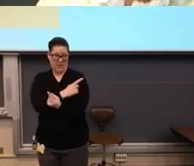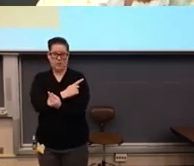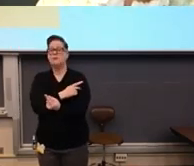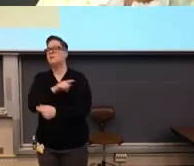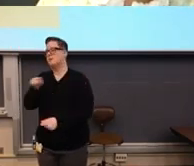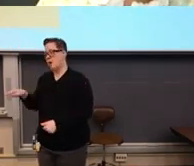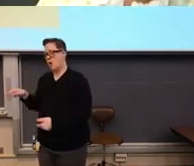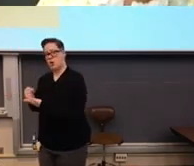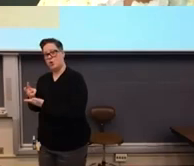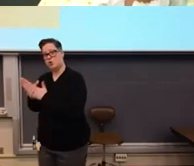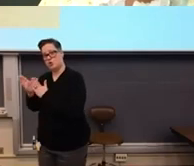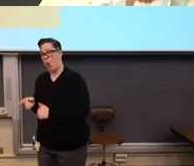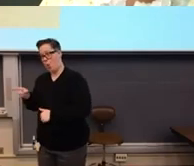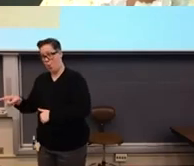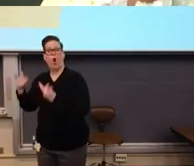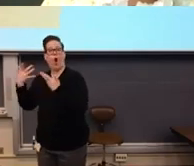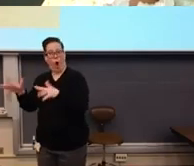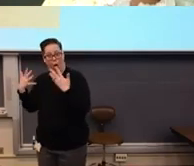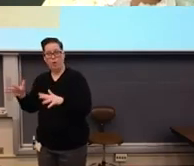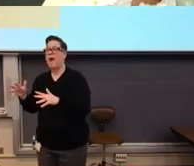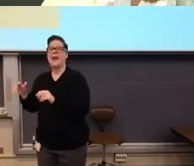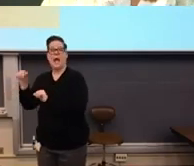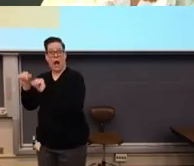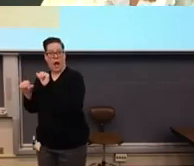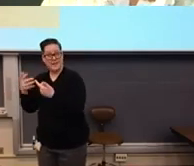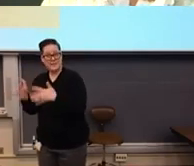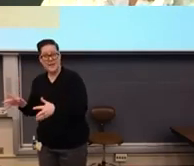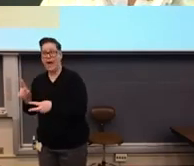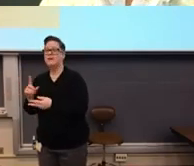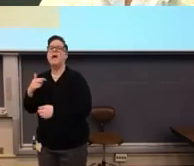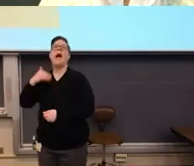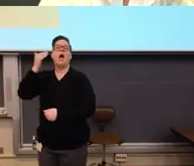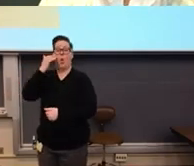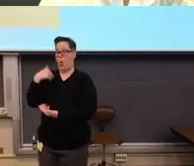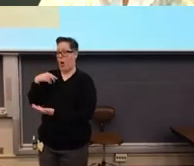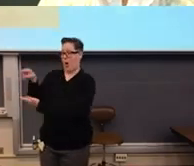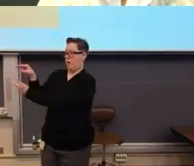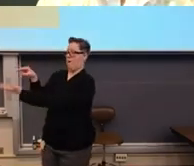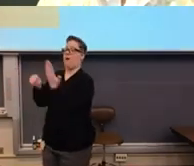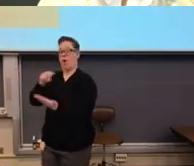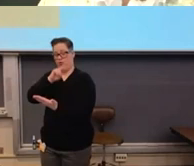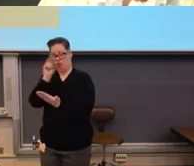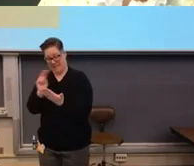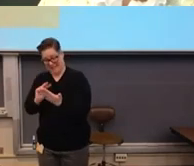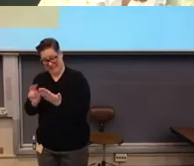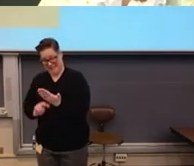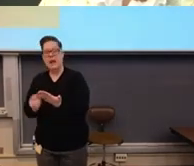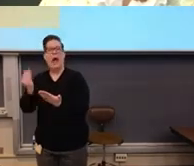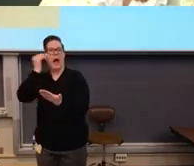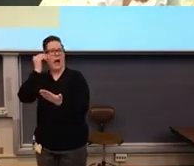social worker has done an assessment, and I know from reading that assessment, I